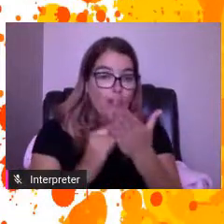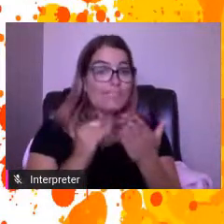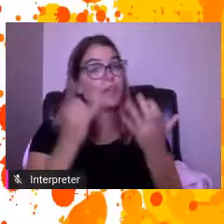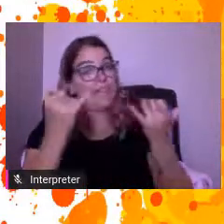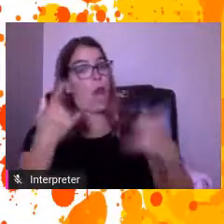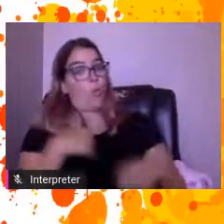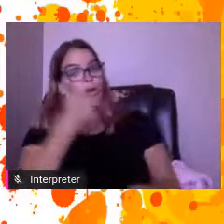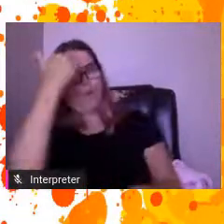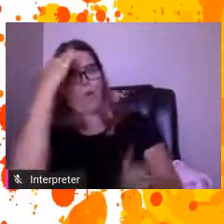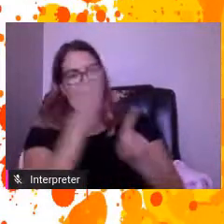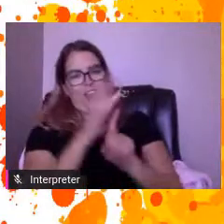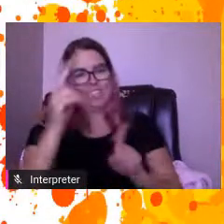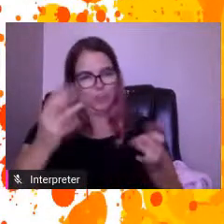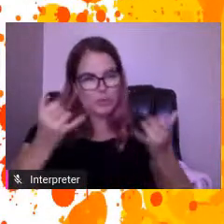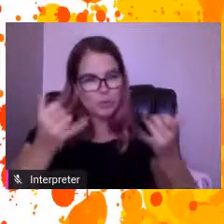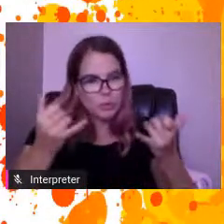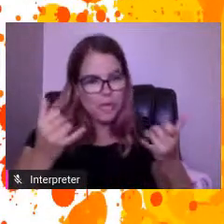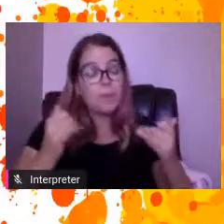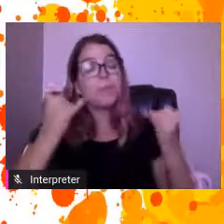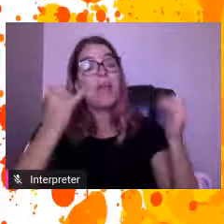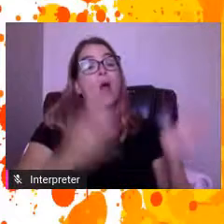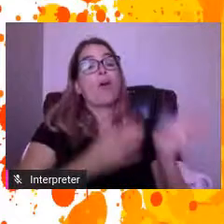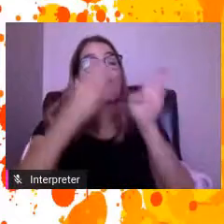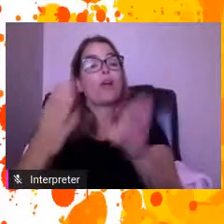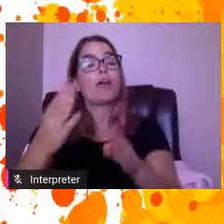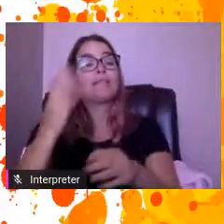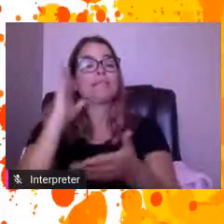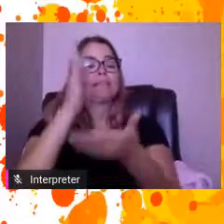in Germany and the Northern Renaissance. Let's go.